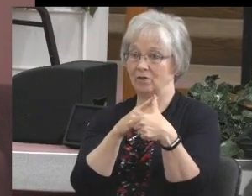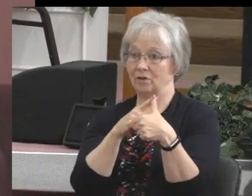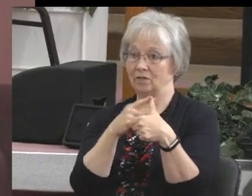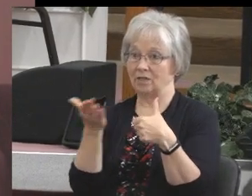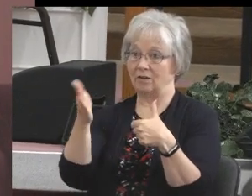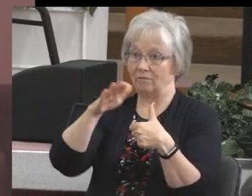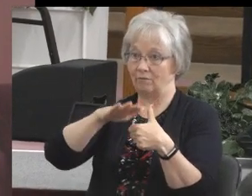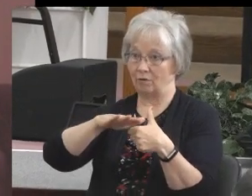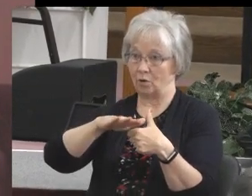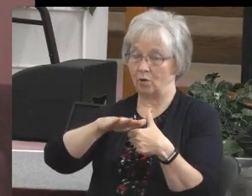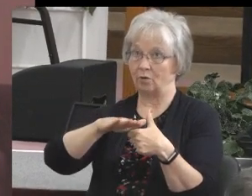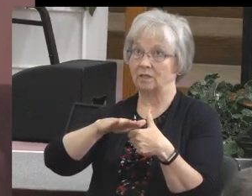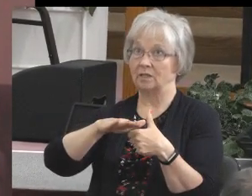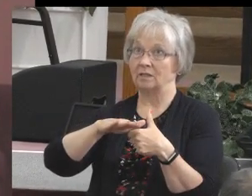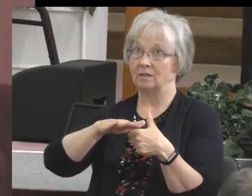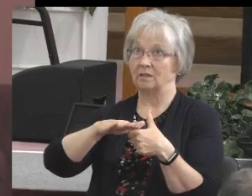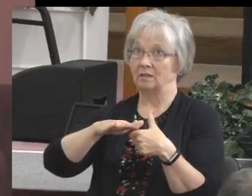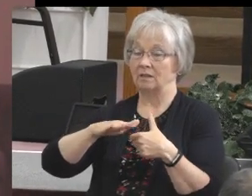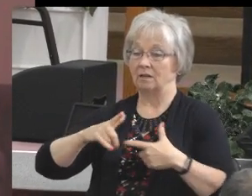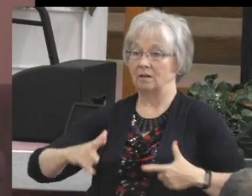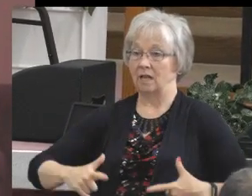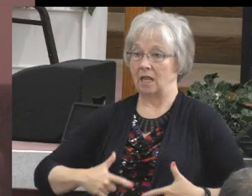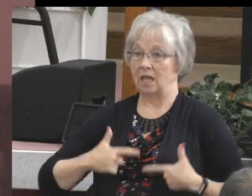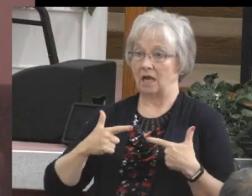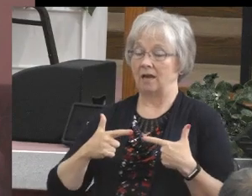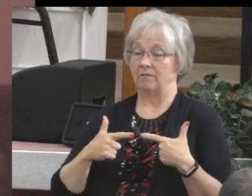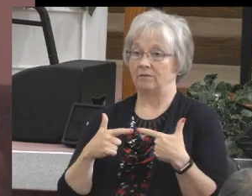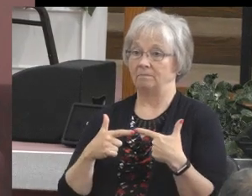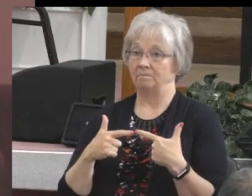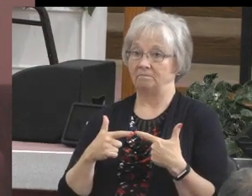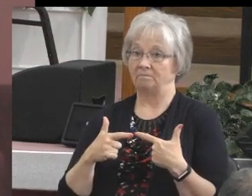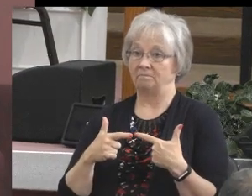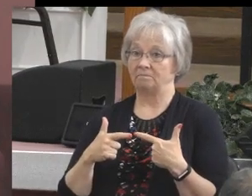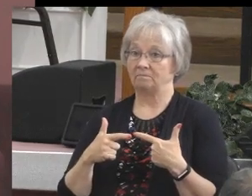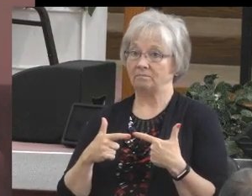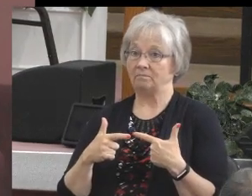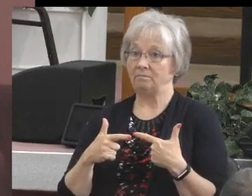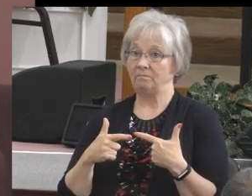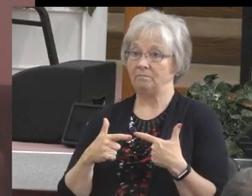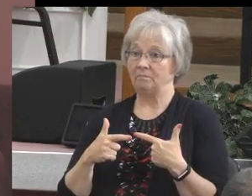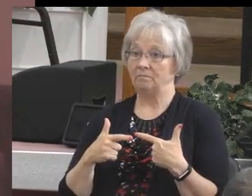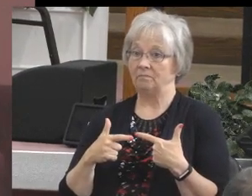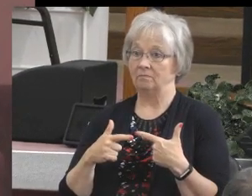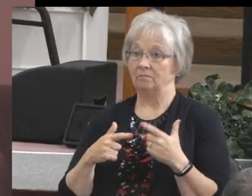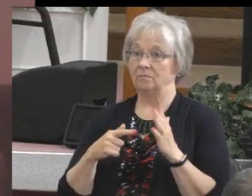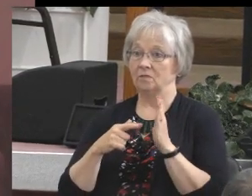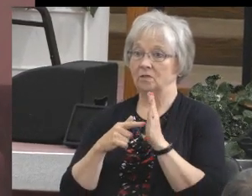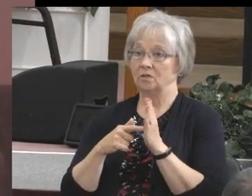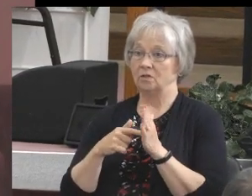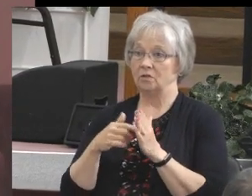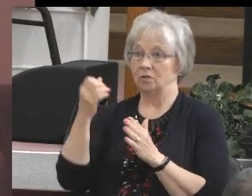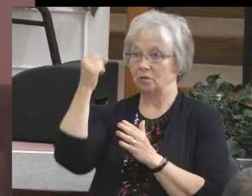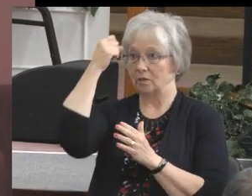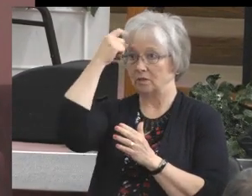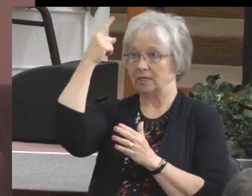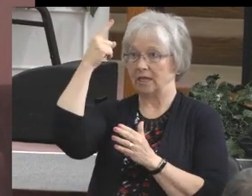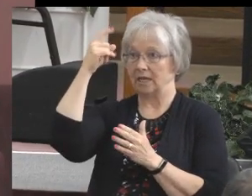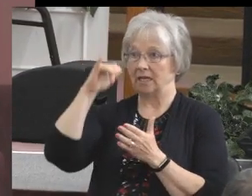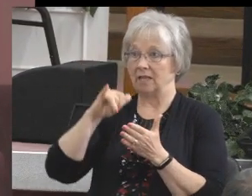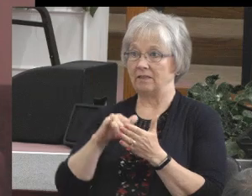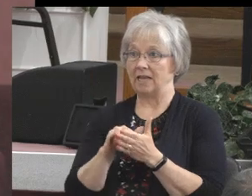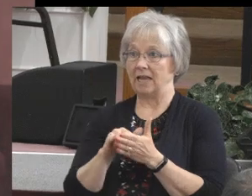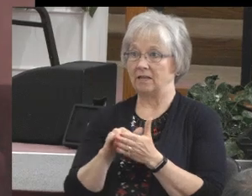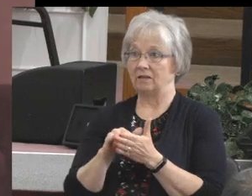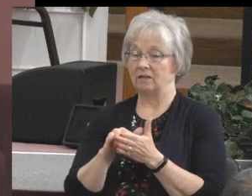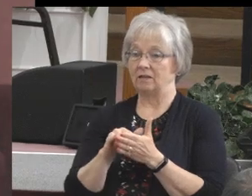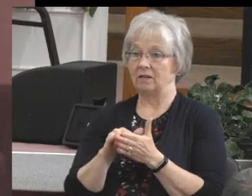first fold of our flag is symbolic of life. The recognition that there